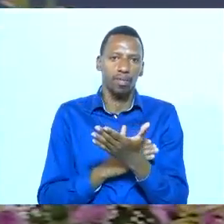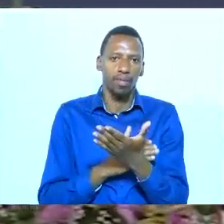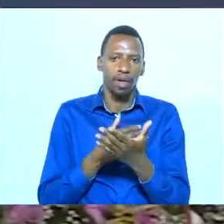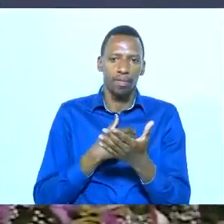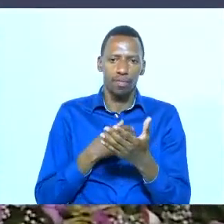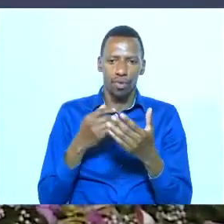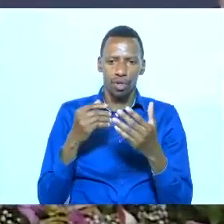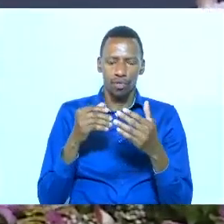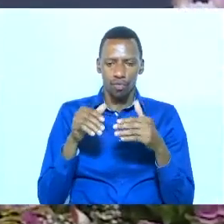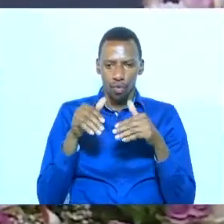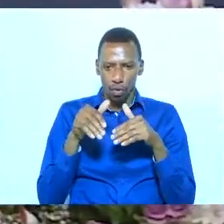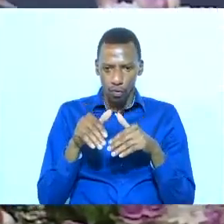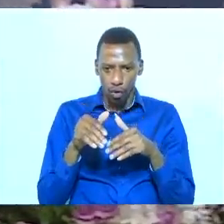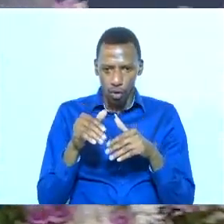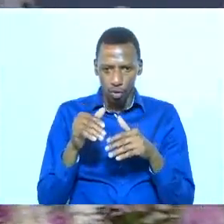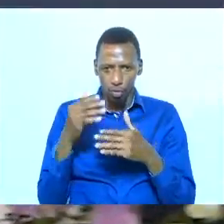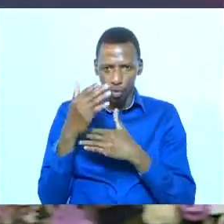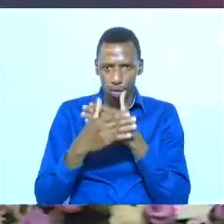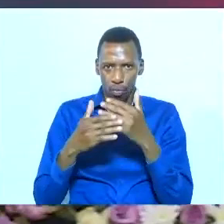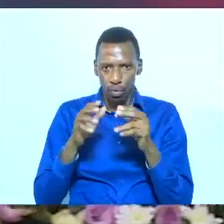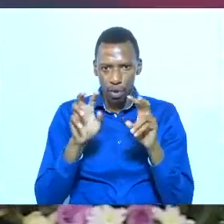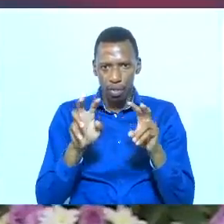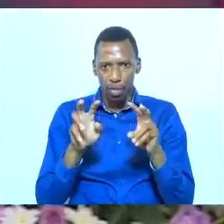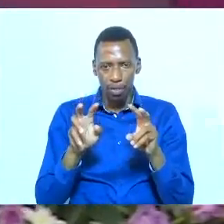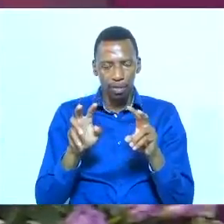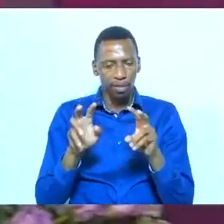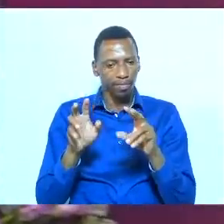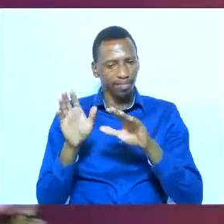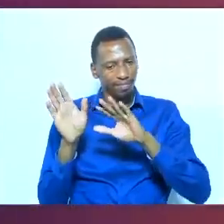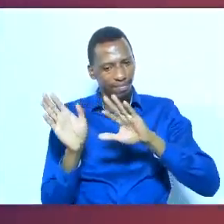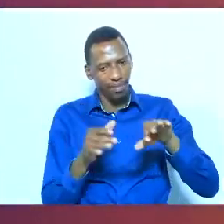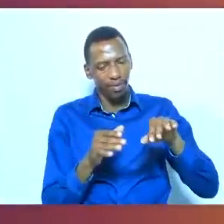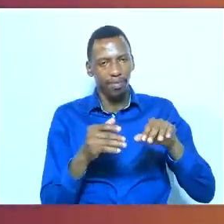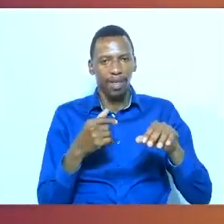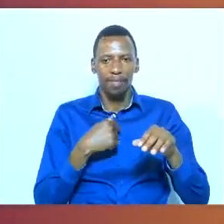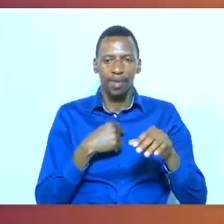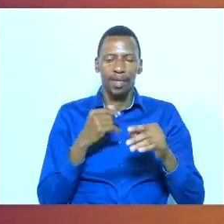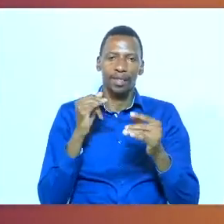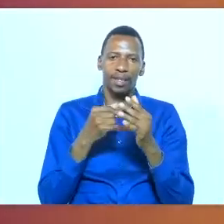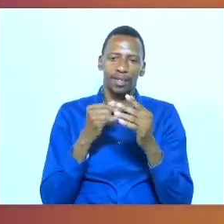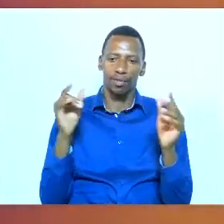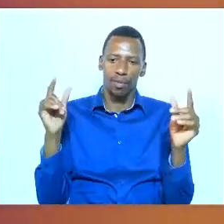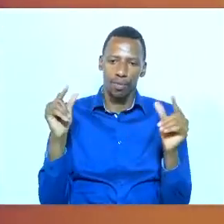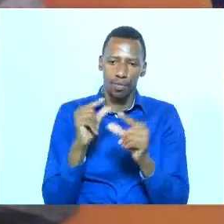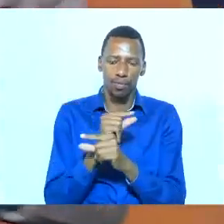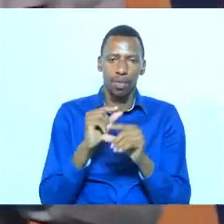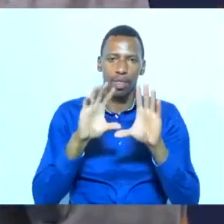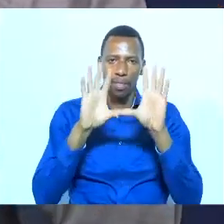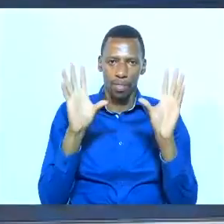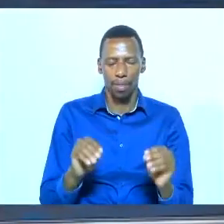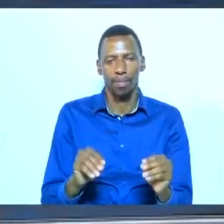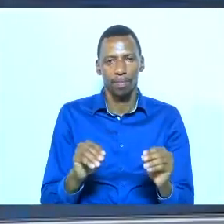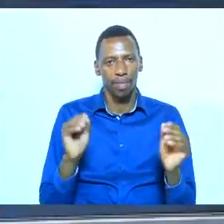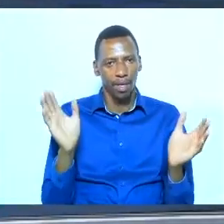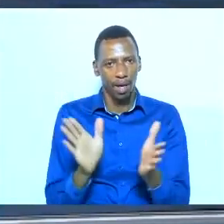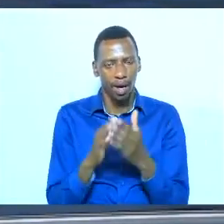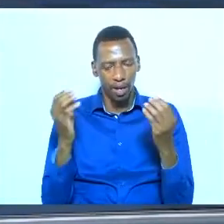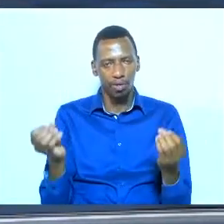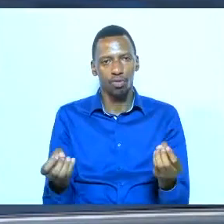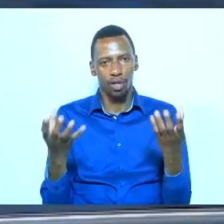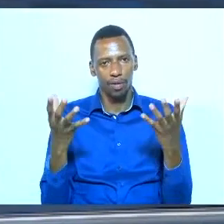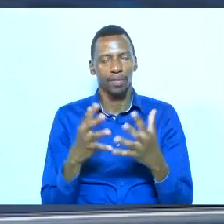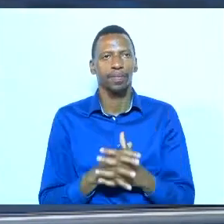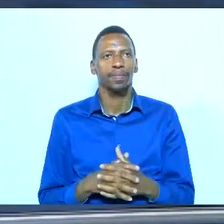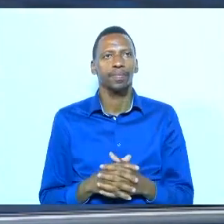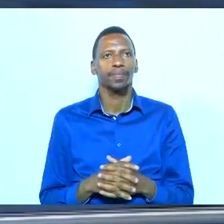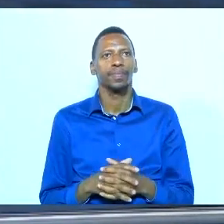PowerPoint, so don't expect PowerPoint. This is just a summary. Hallelujah.